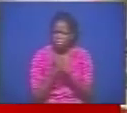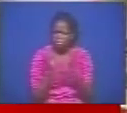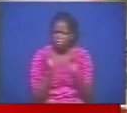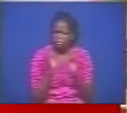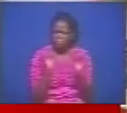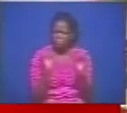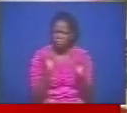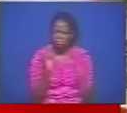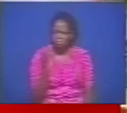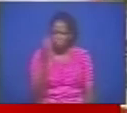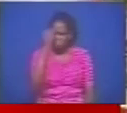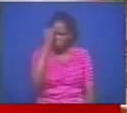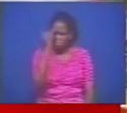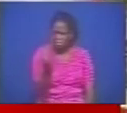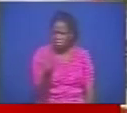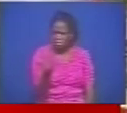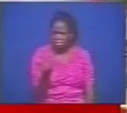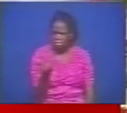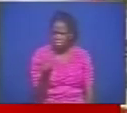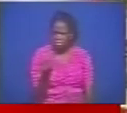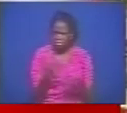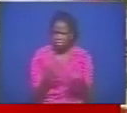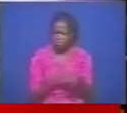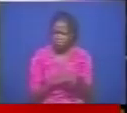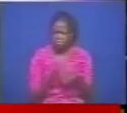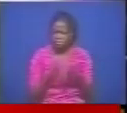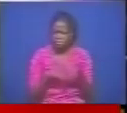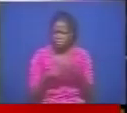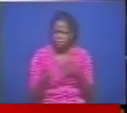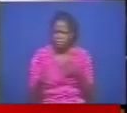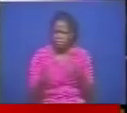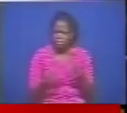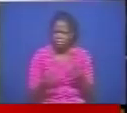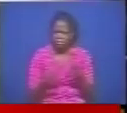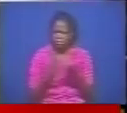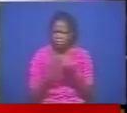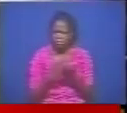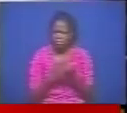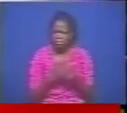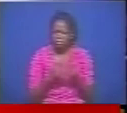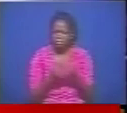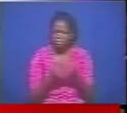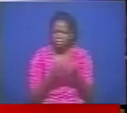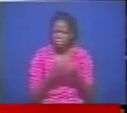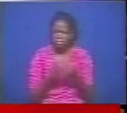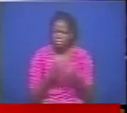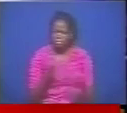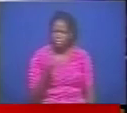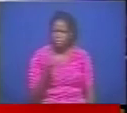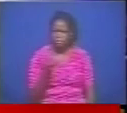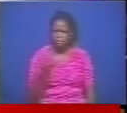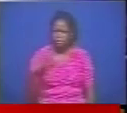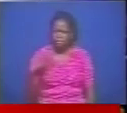the introduction of the structural adjustment programs in the 1990s. For those 3 decades,